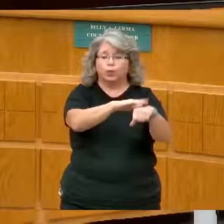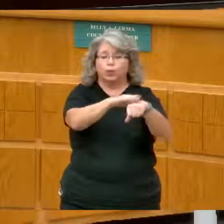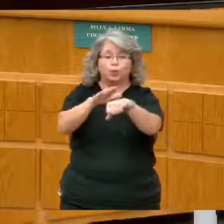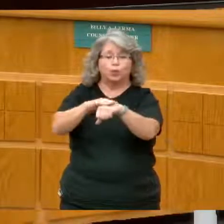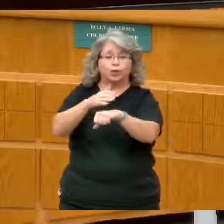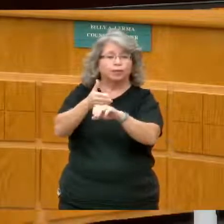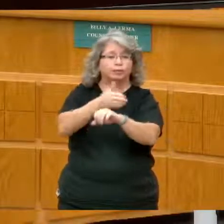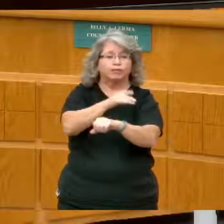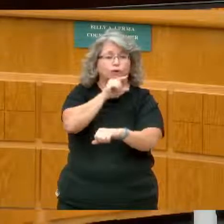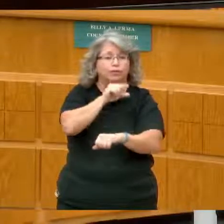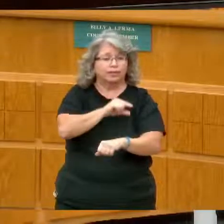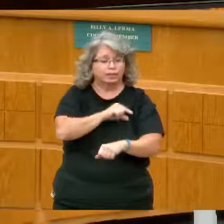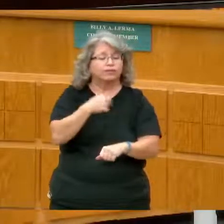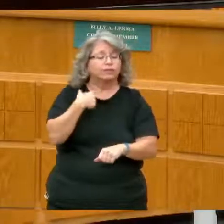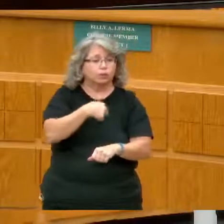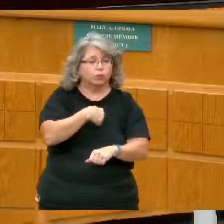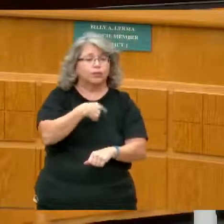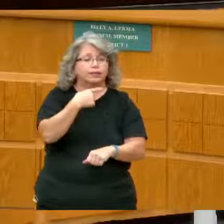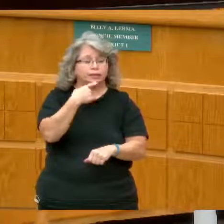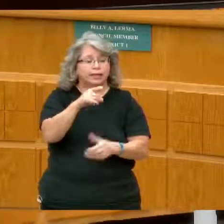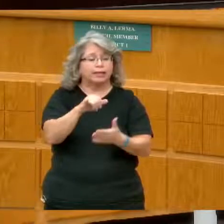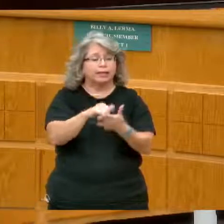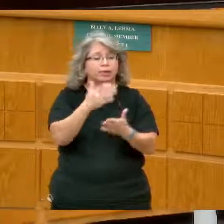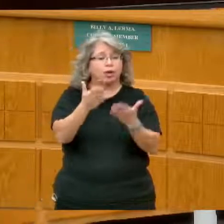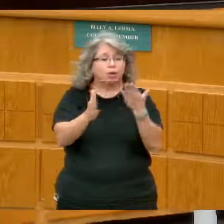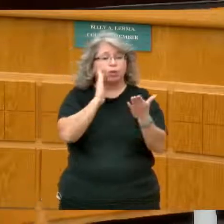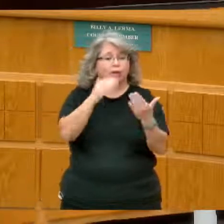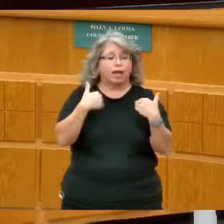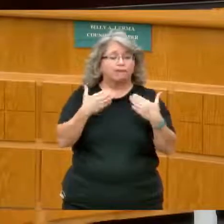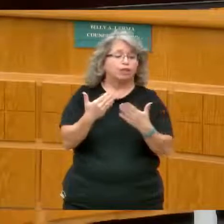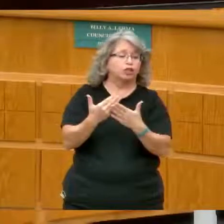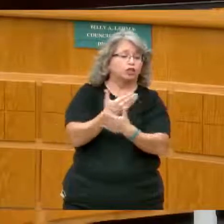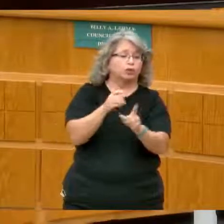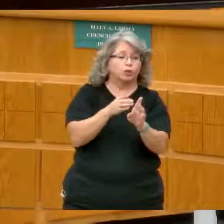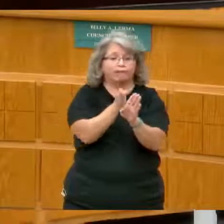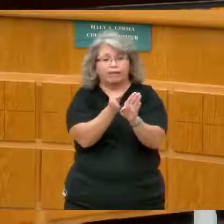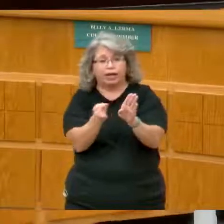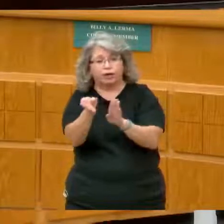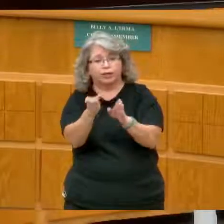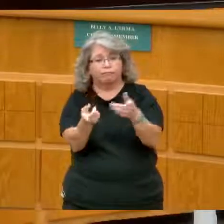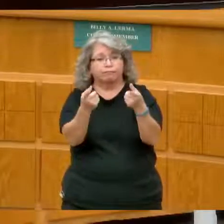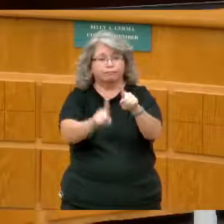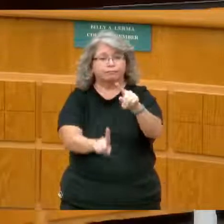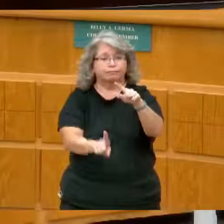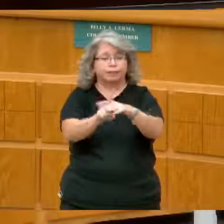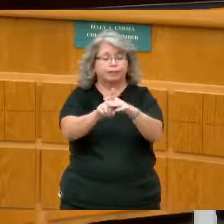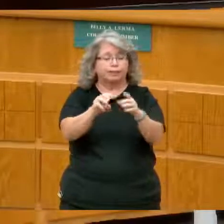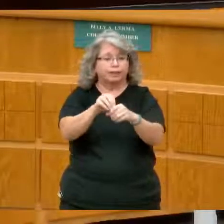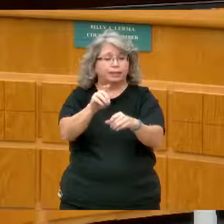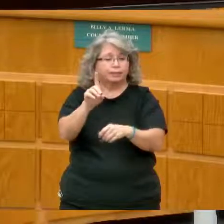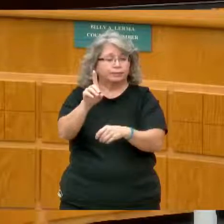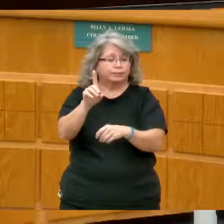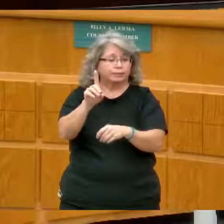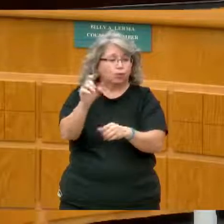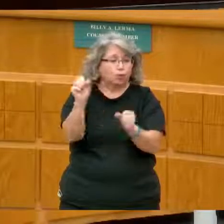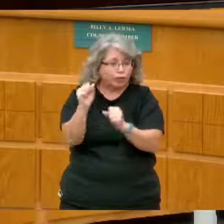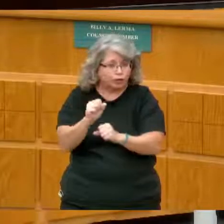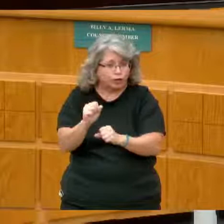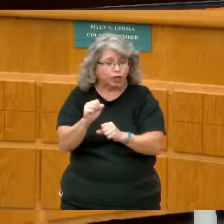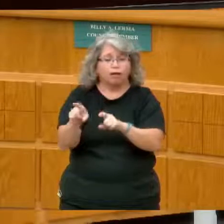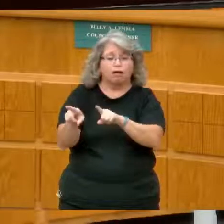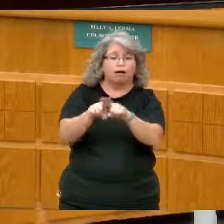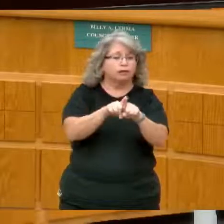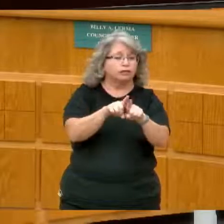winter season variant most likely would come. And of course, we always have the typical winter flu to worry about.